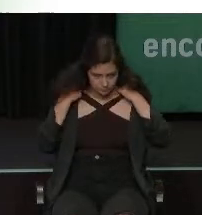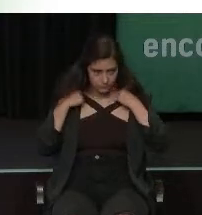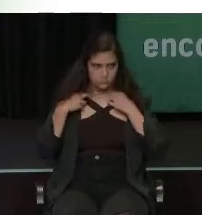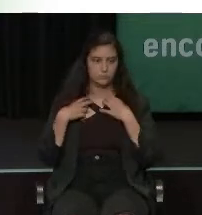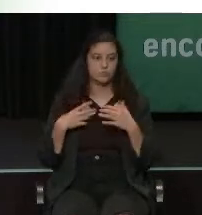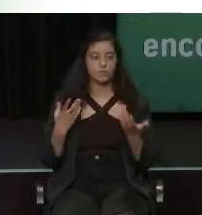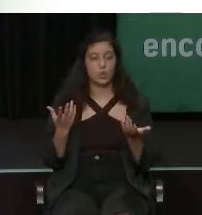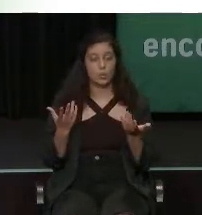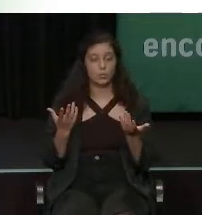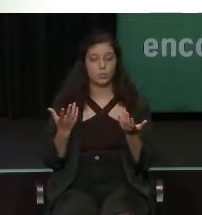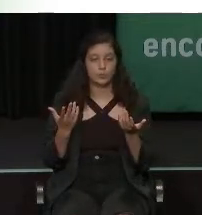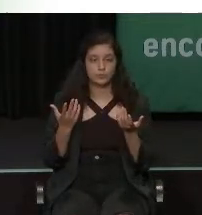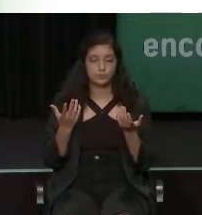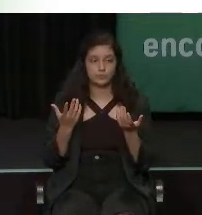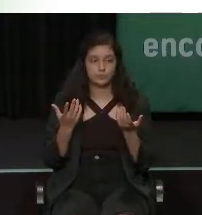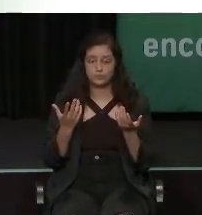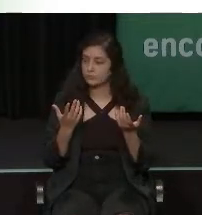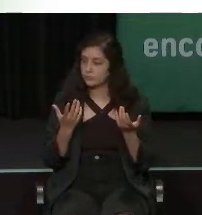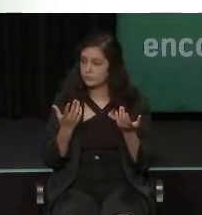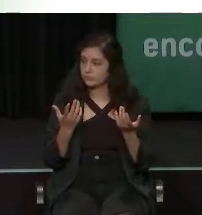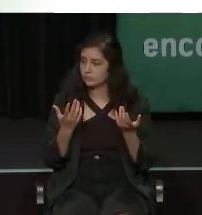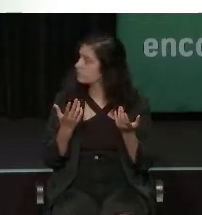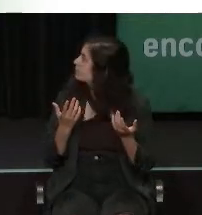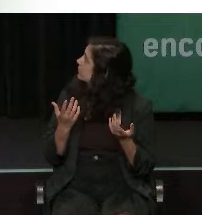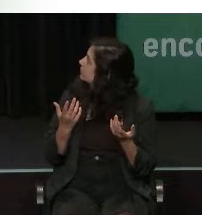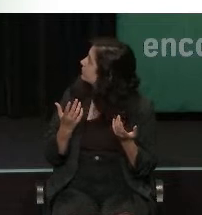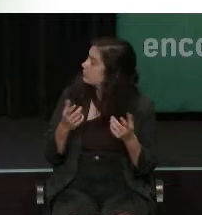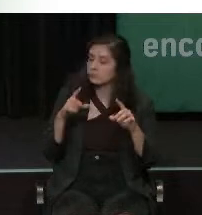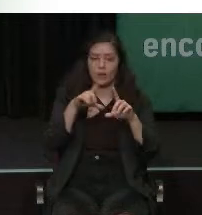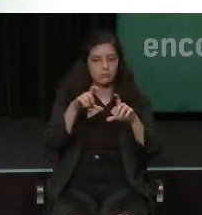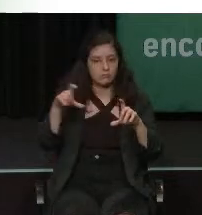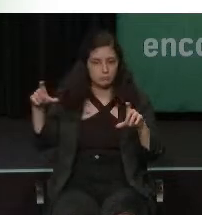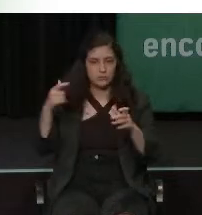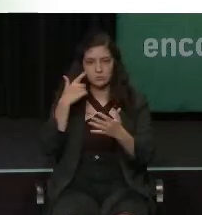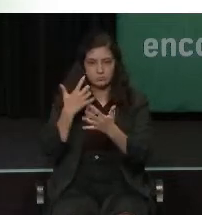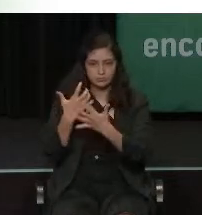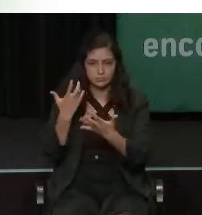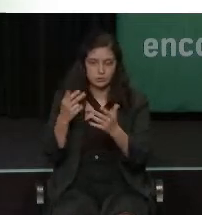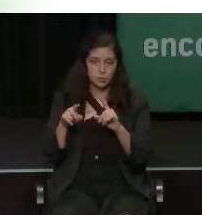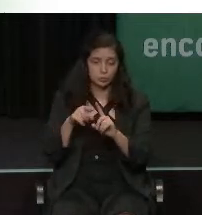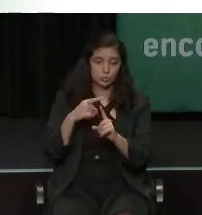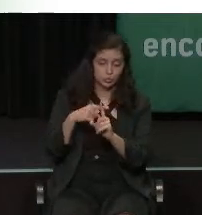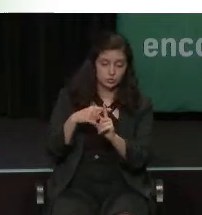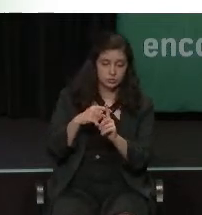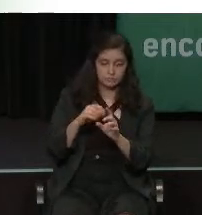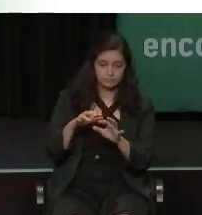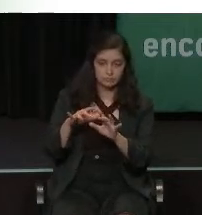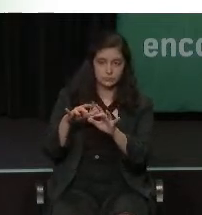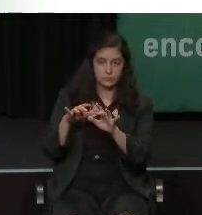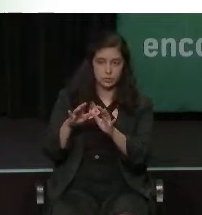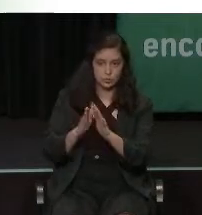So I think these graphs perhaps highlight the positive impact of screening, but also the challenge